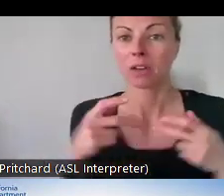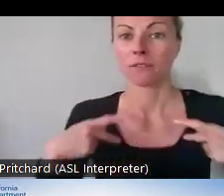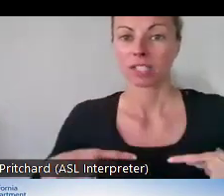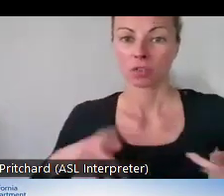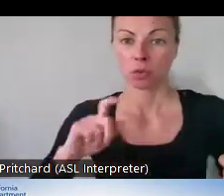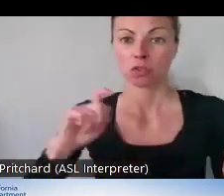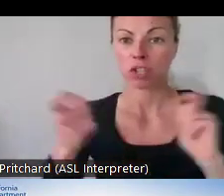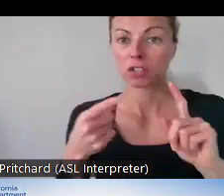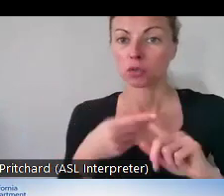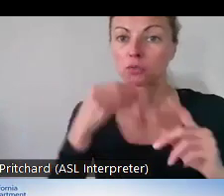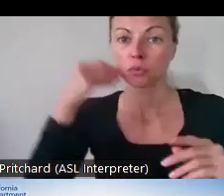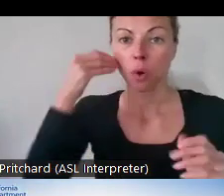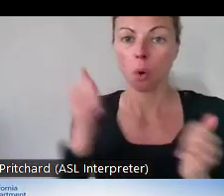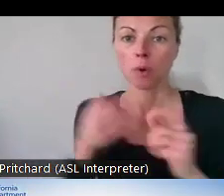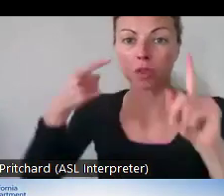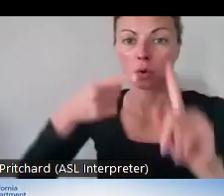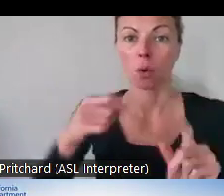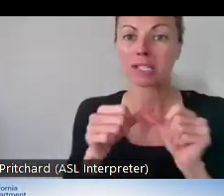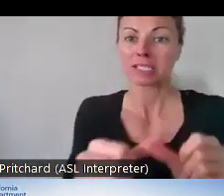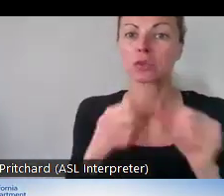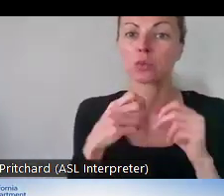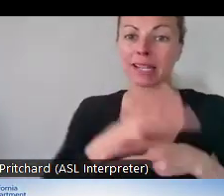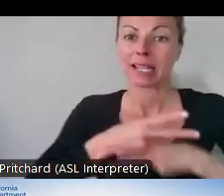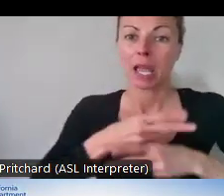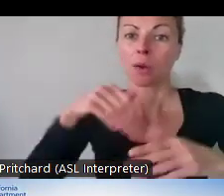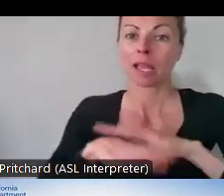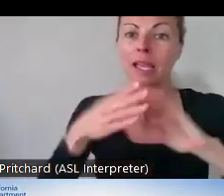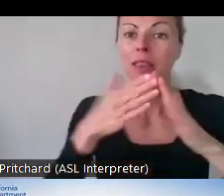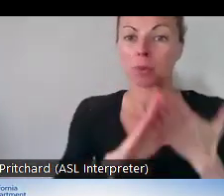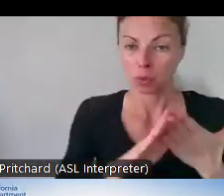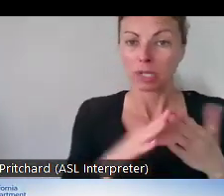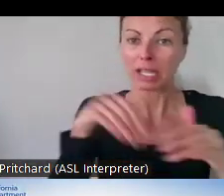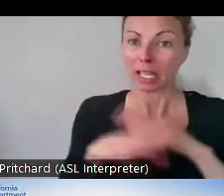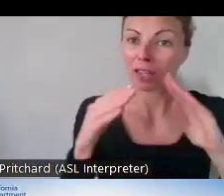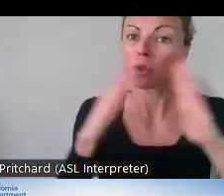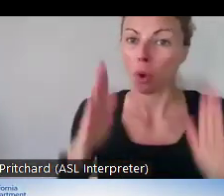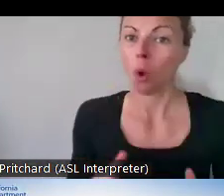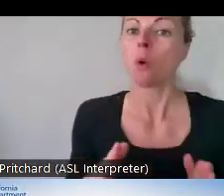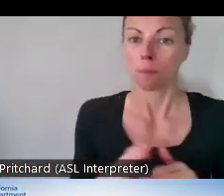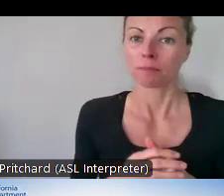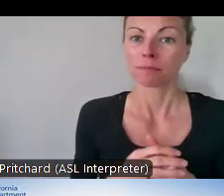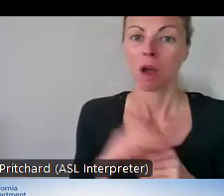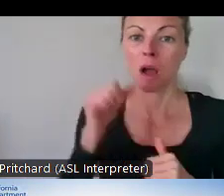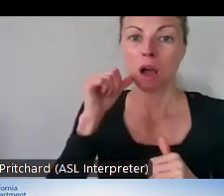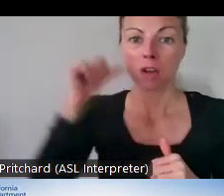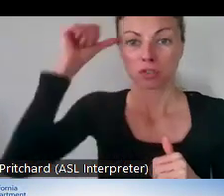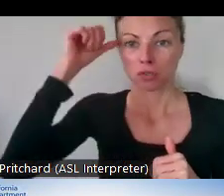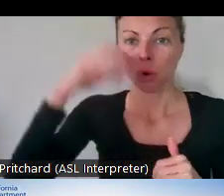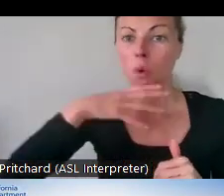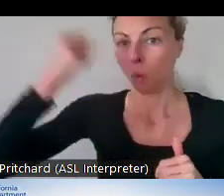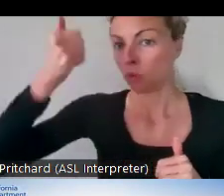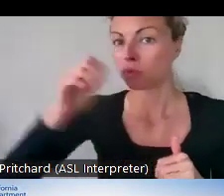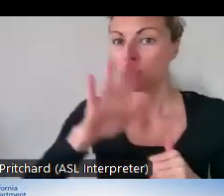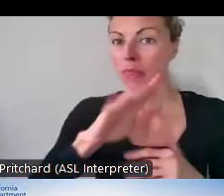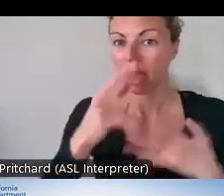again, with the goal of continuing the care in the community, in the home of the older adult's choice. And